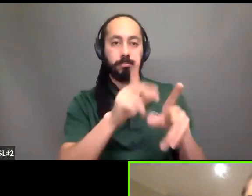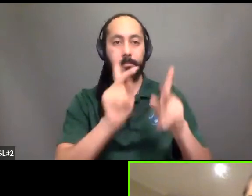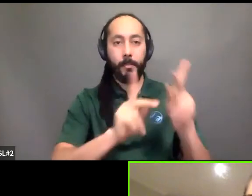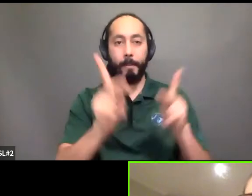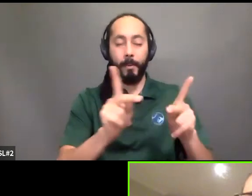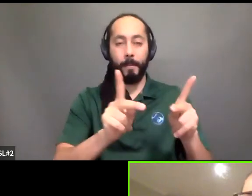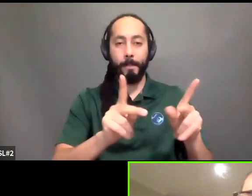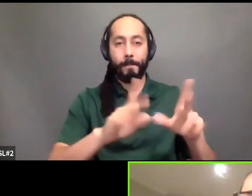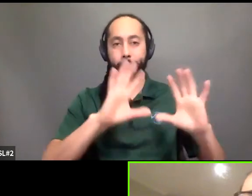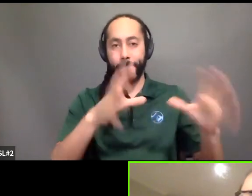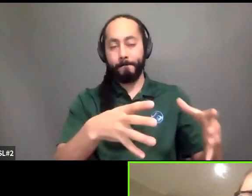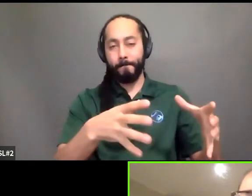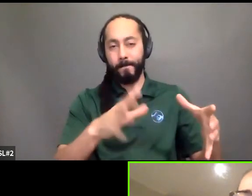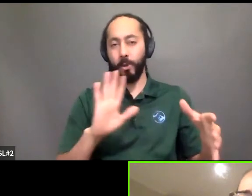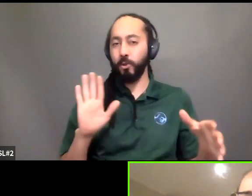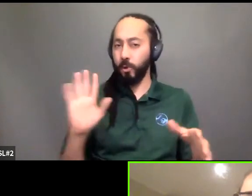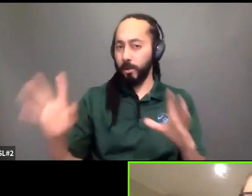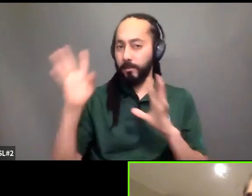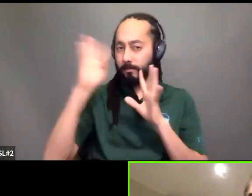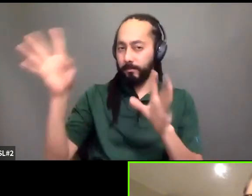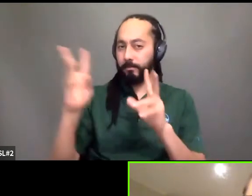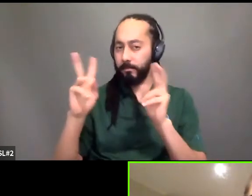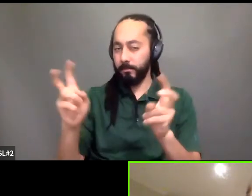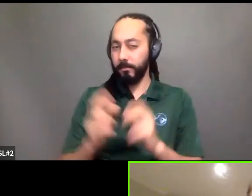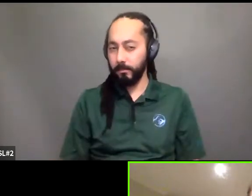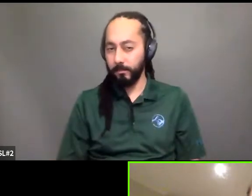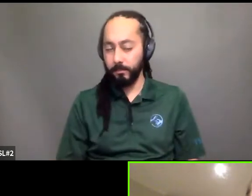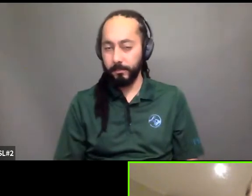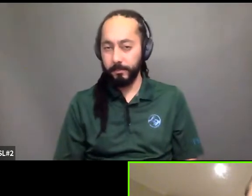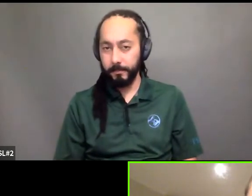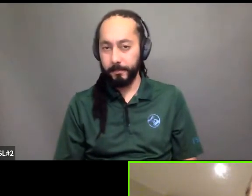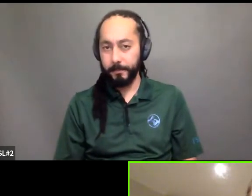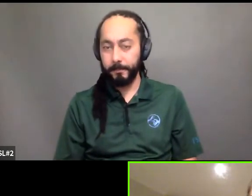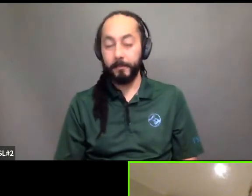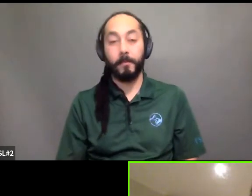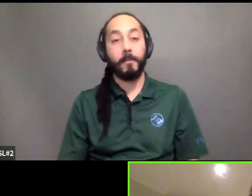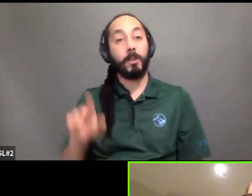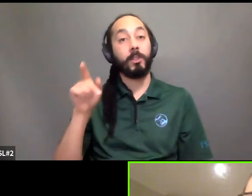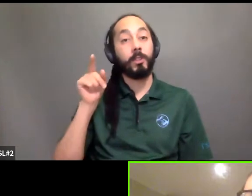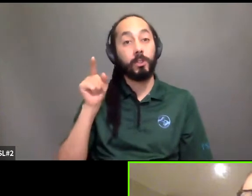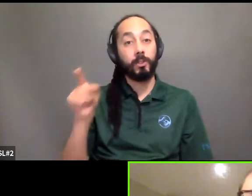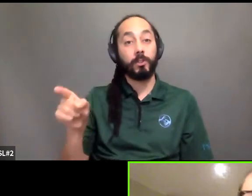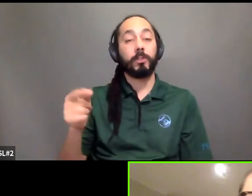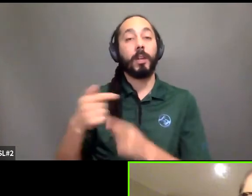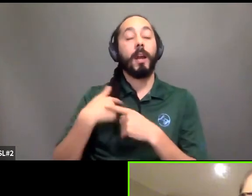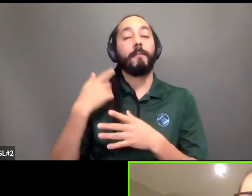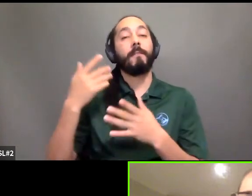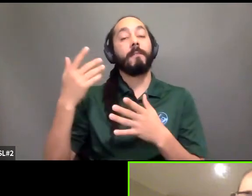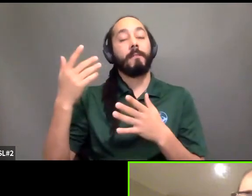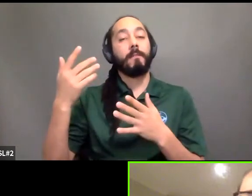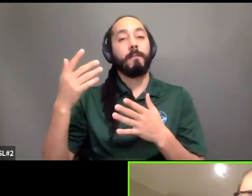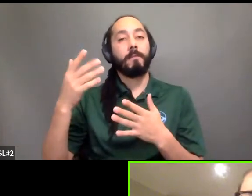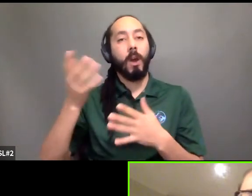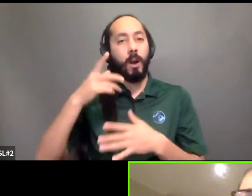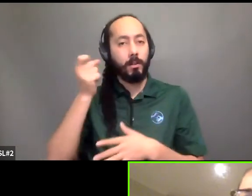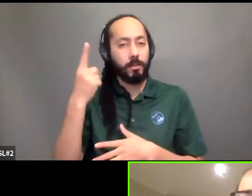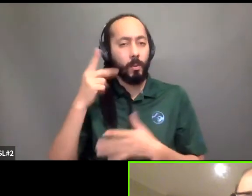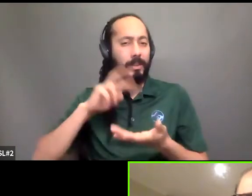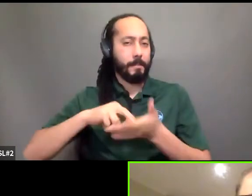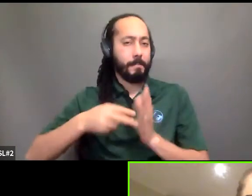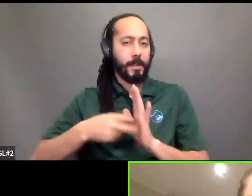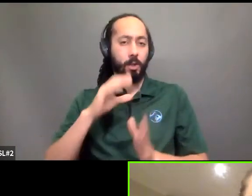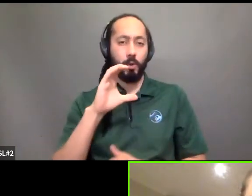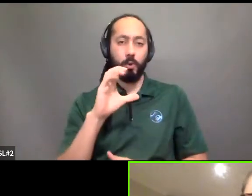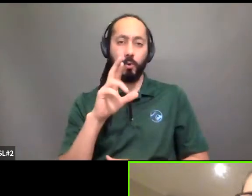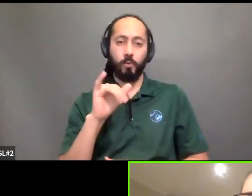She really gives us a method to understand the economies of what is called crime, and to think about what